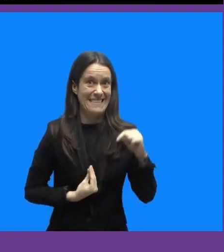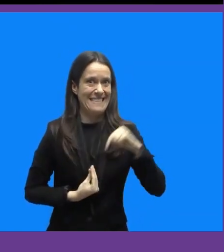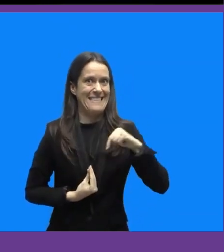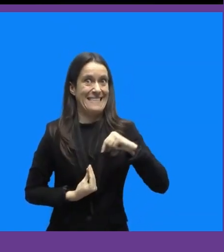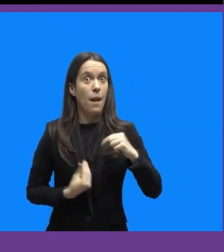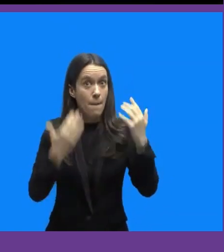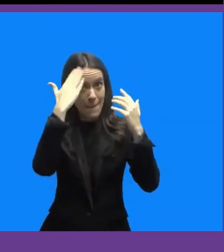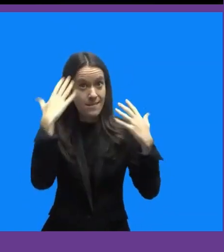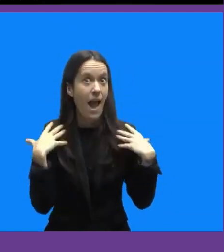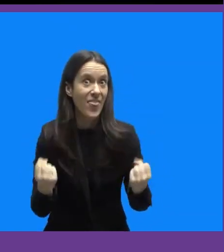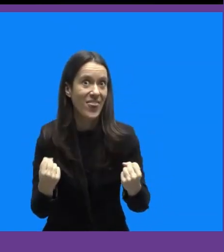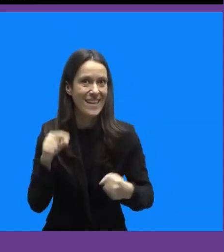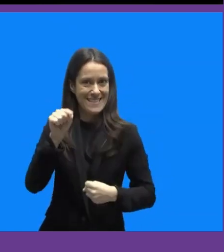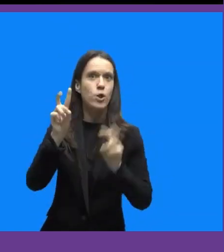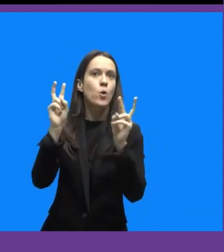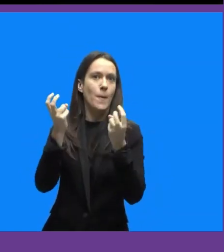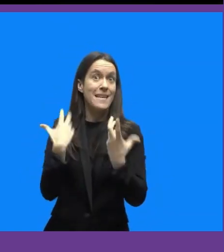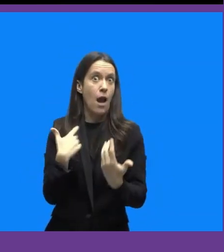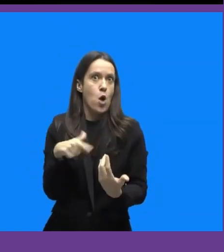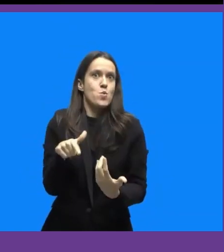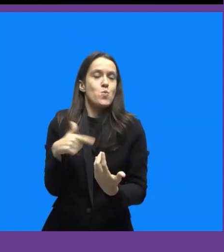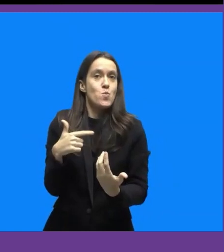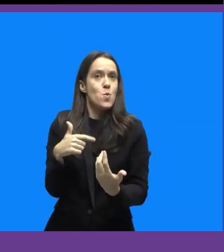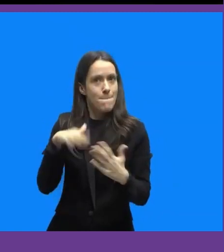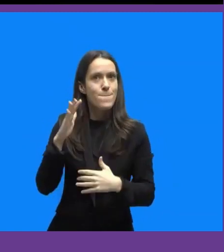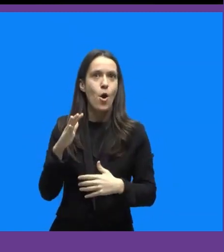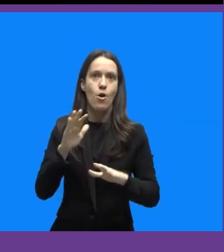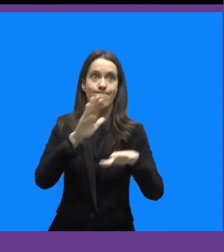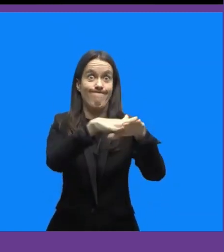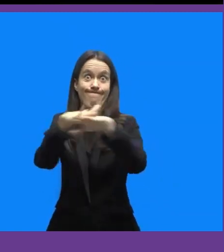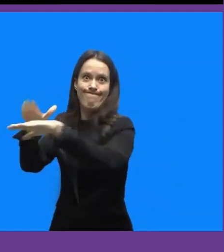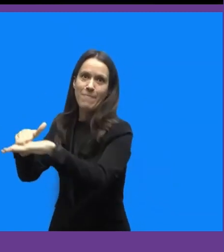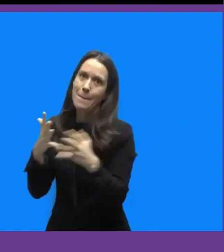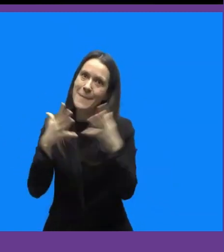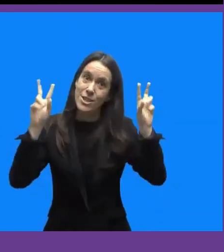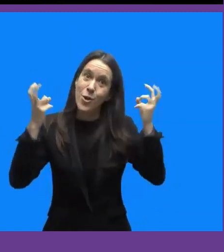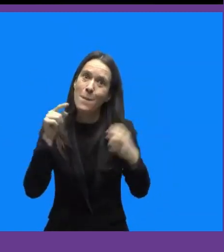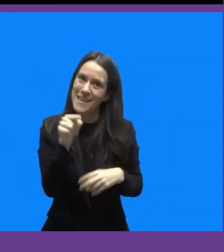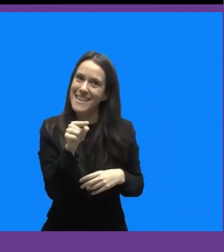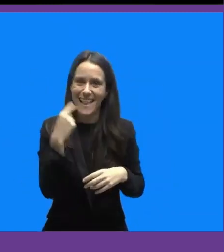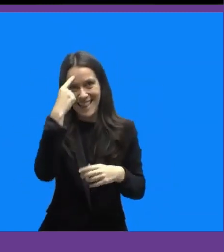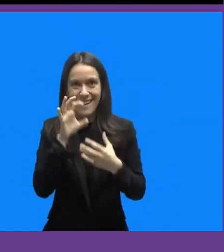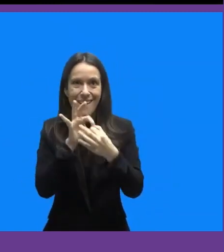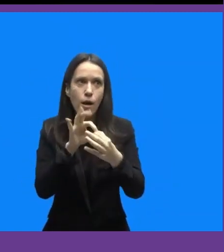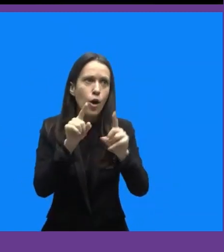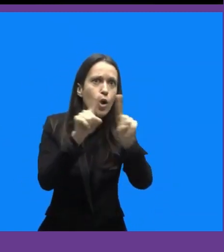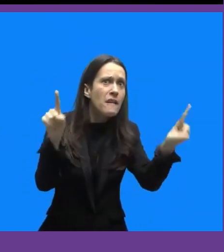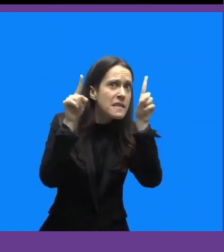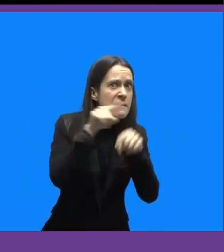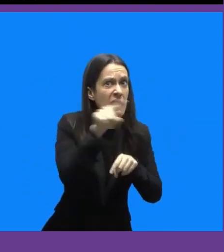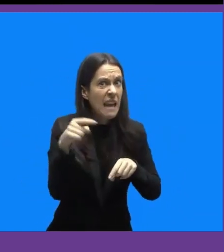health. It is becoming one of the biggest topics when we're engaging with universities